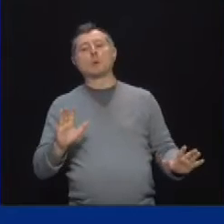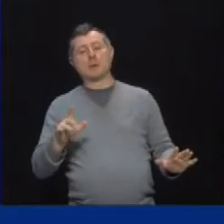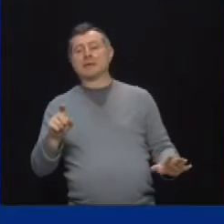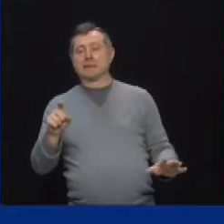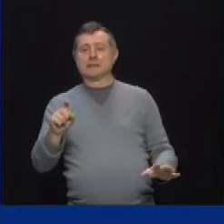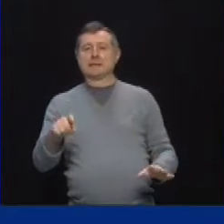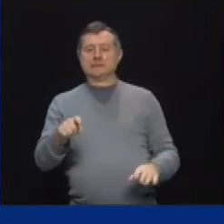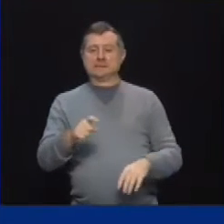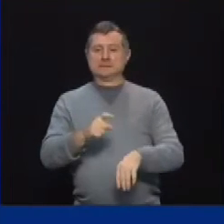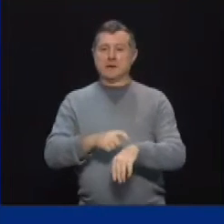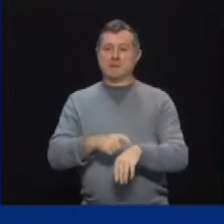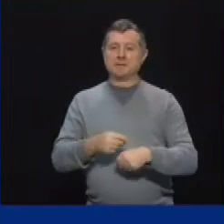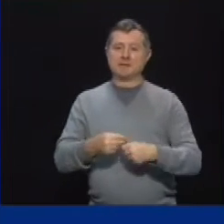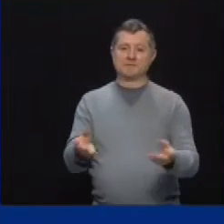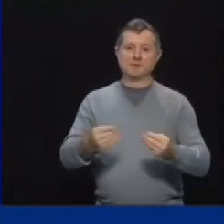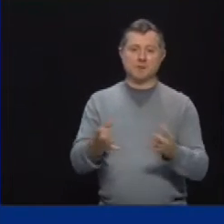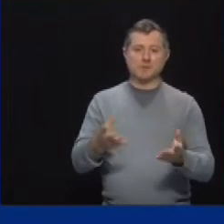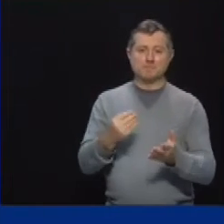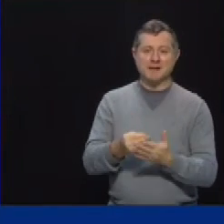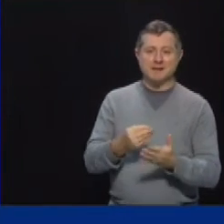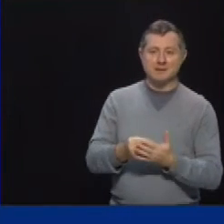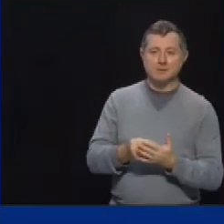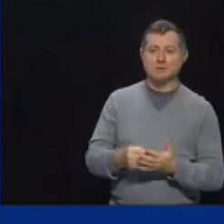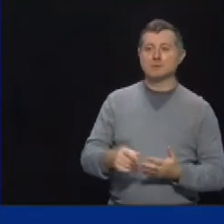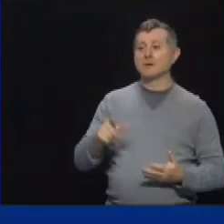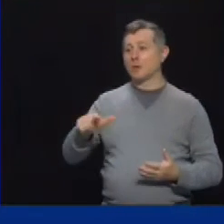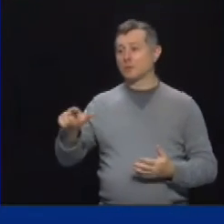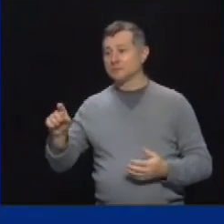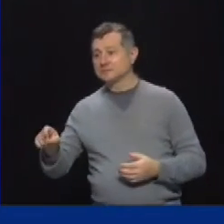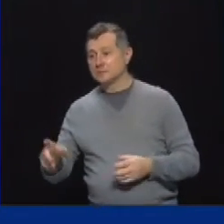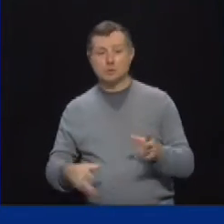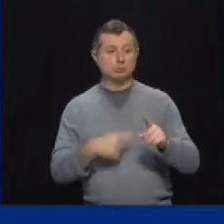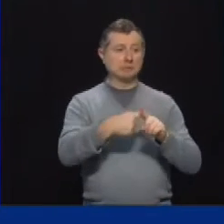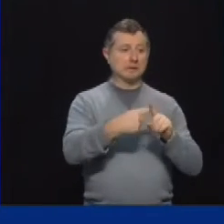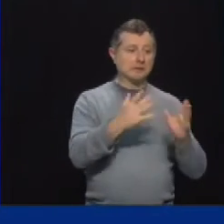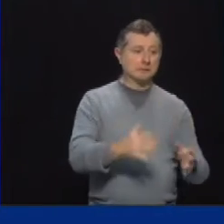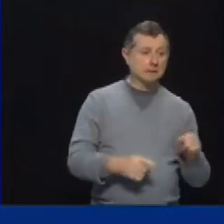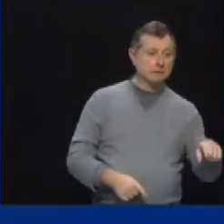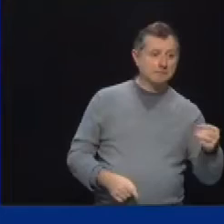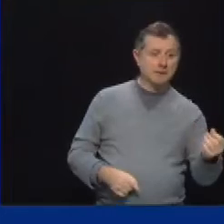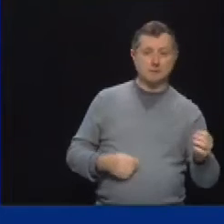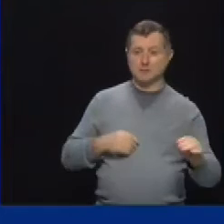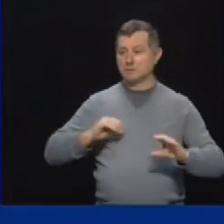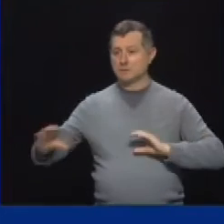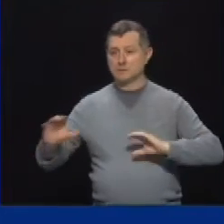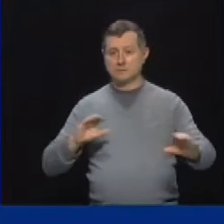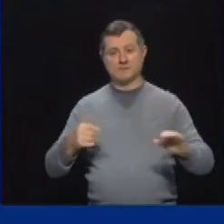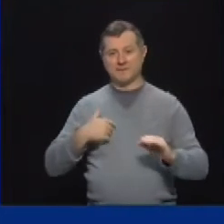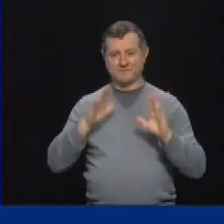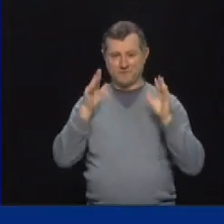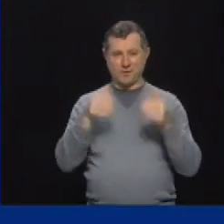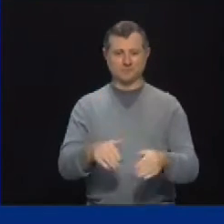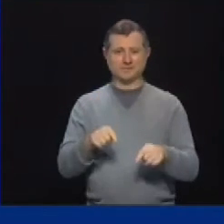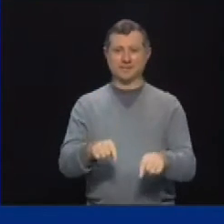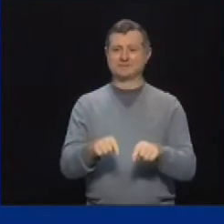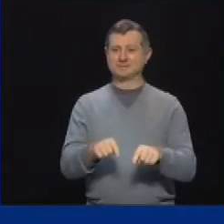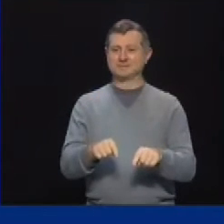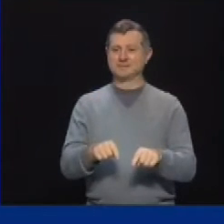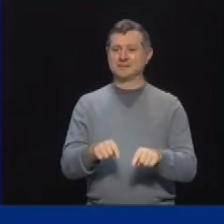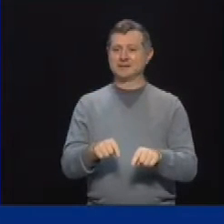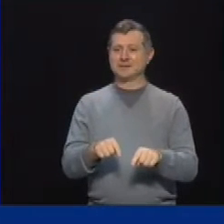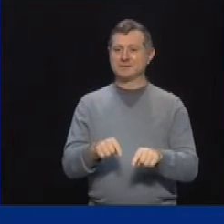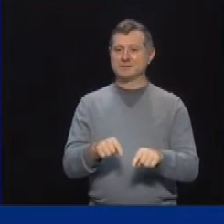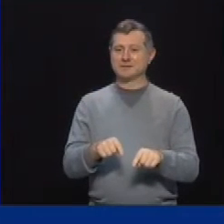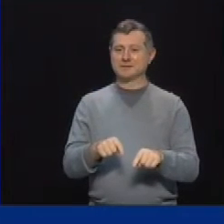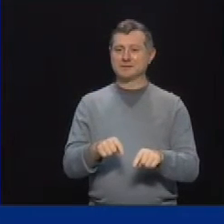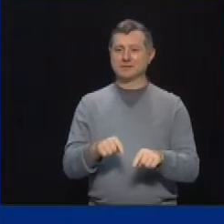money that landlords need and tenants need, and I'm laser focused on this. I met with Catherine Garcia yesterday. She's in charge of this, as well